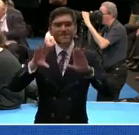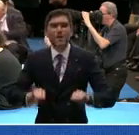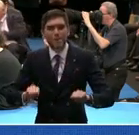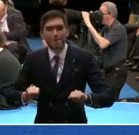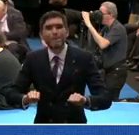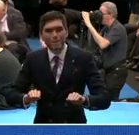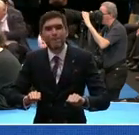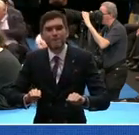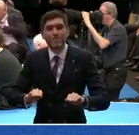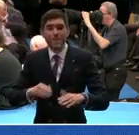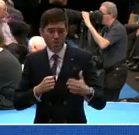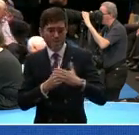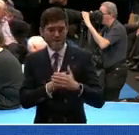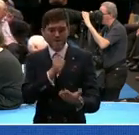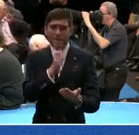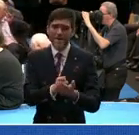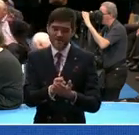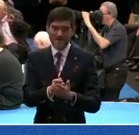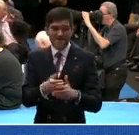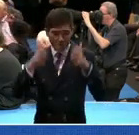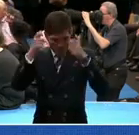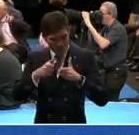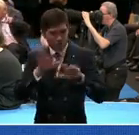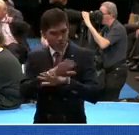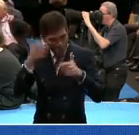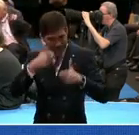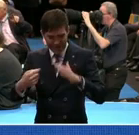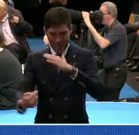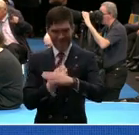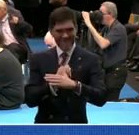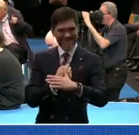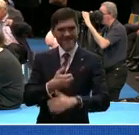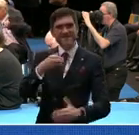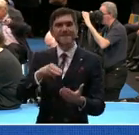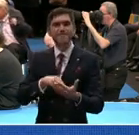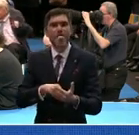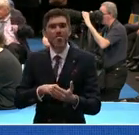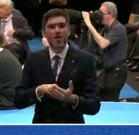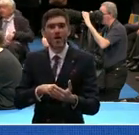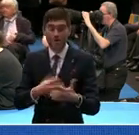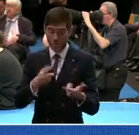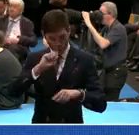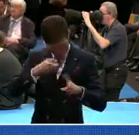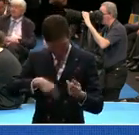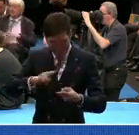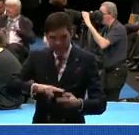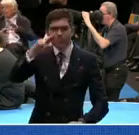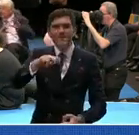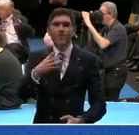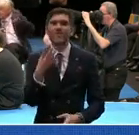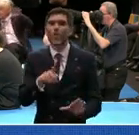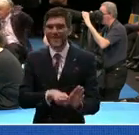The current maximum penalty for entering the country illegally is 6 months. We're increasing that to